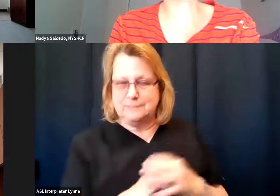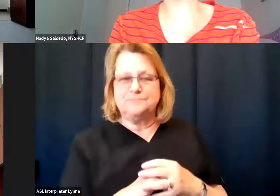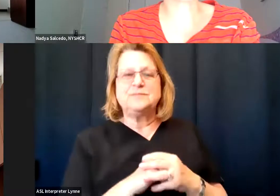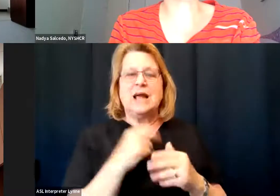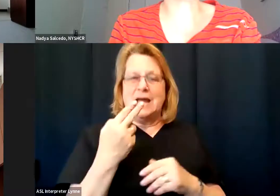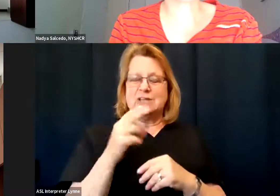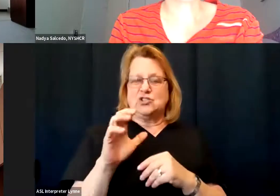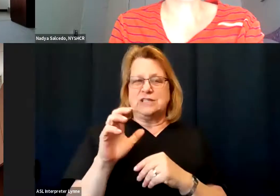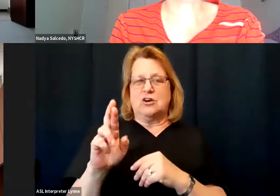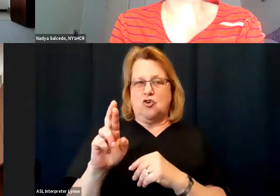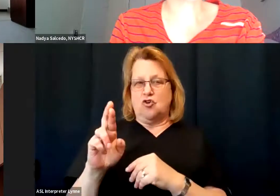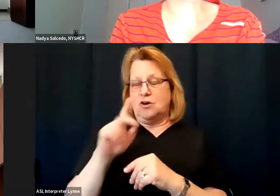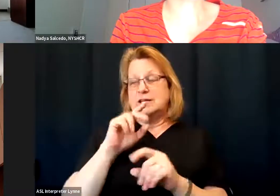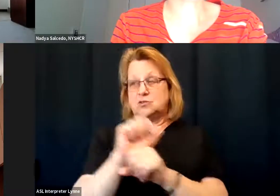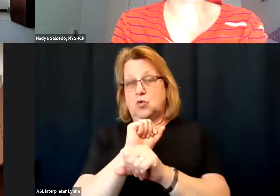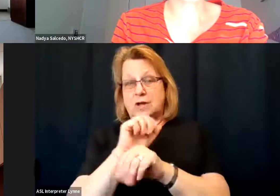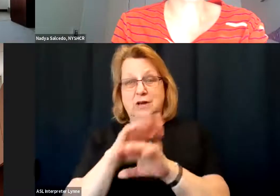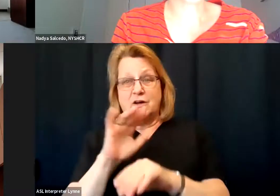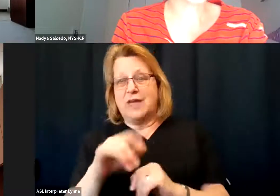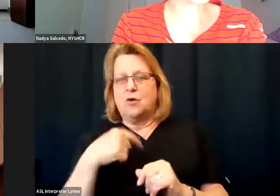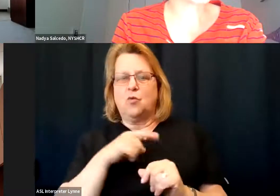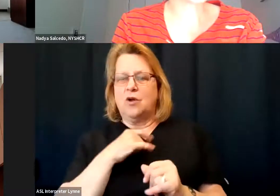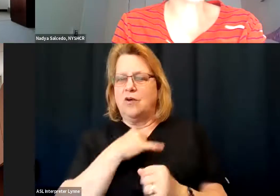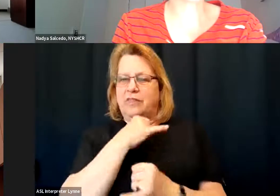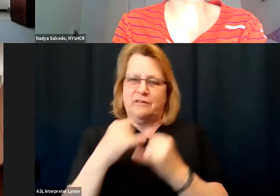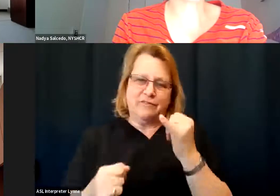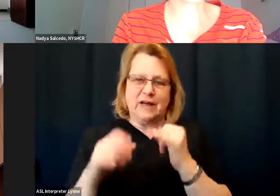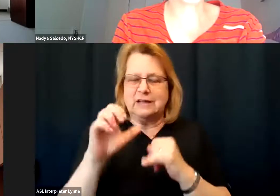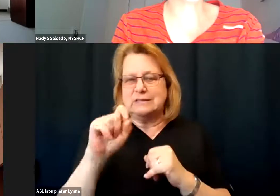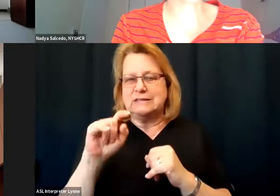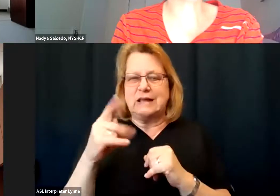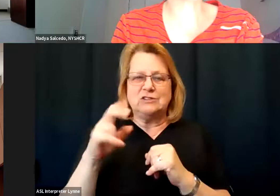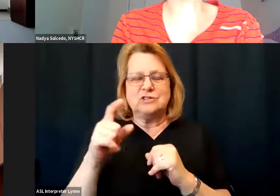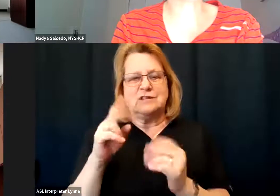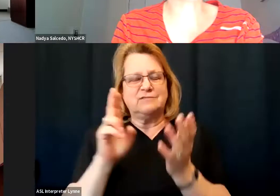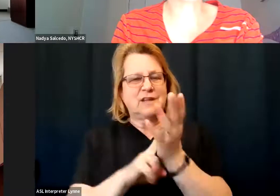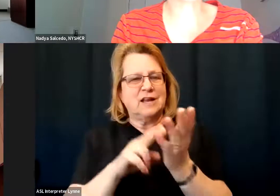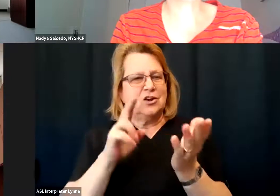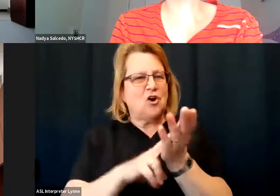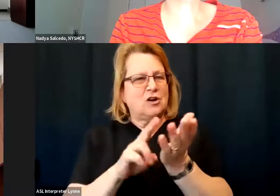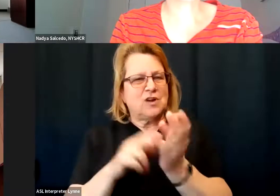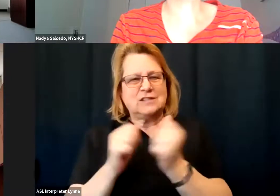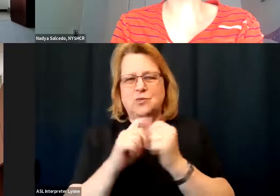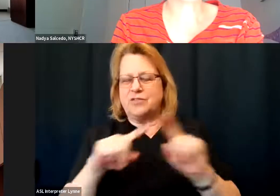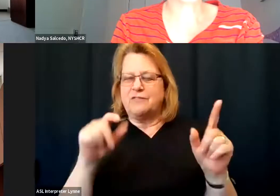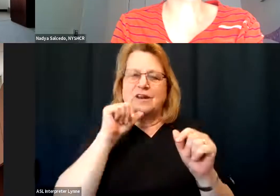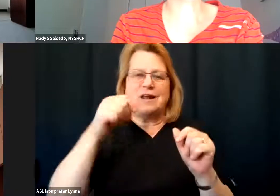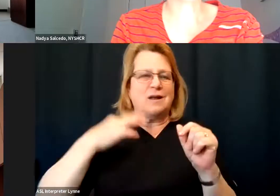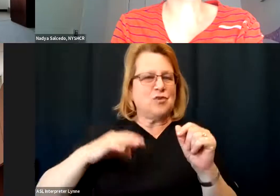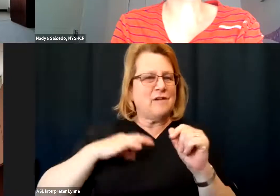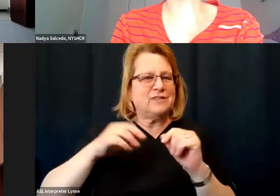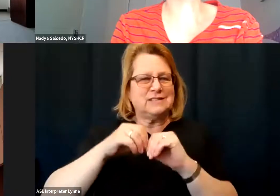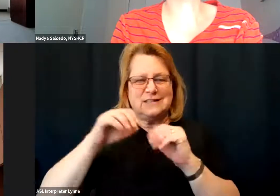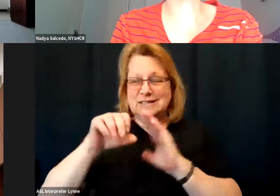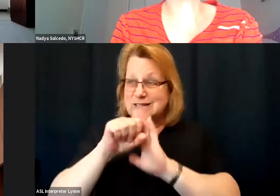HCR is working on. We are in the final stages of signing contracts with different nonprofits throughout the state to fund fair